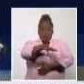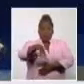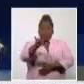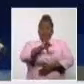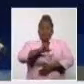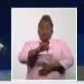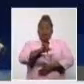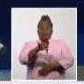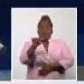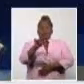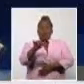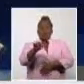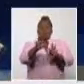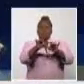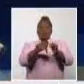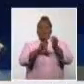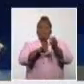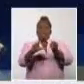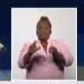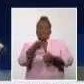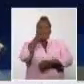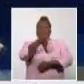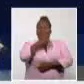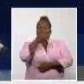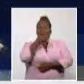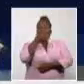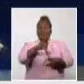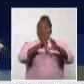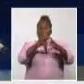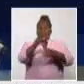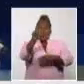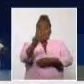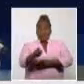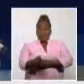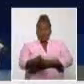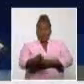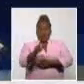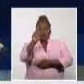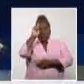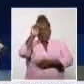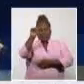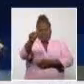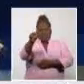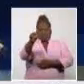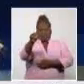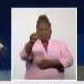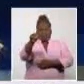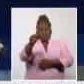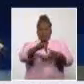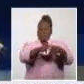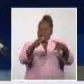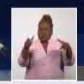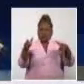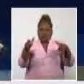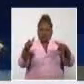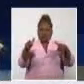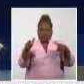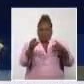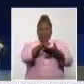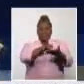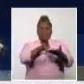in this place. This doesn't mean that sometimes population studies are carried out and they